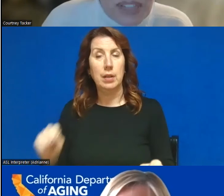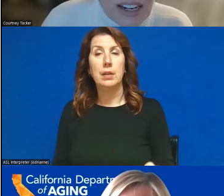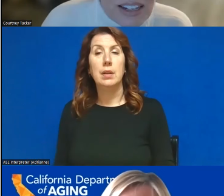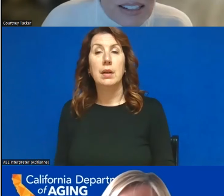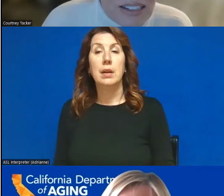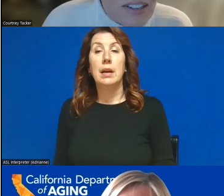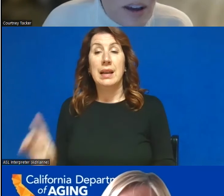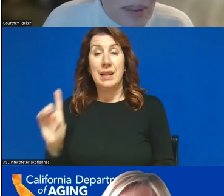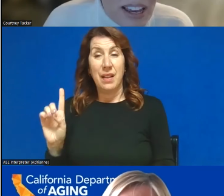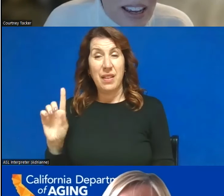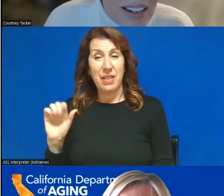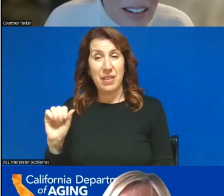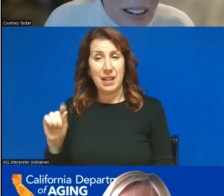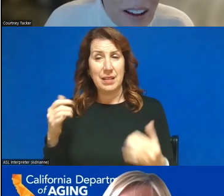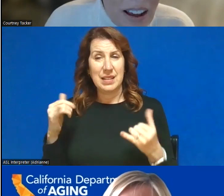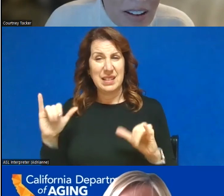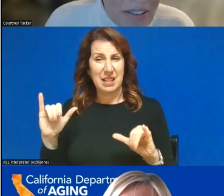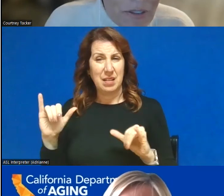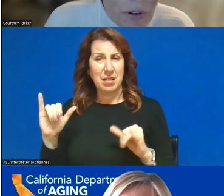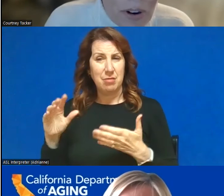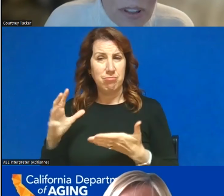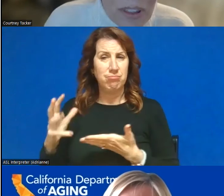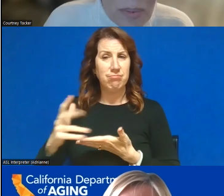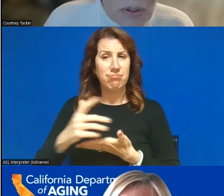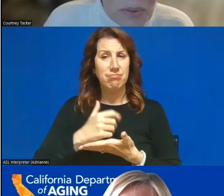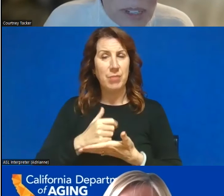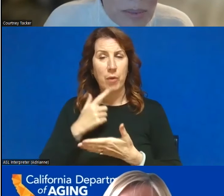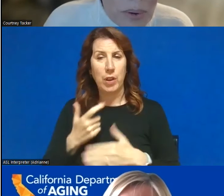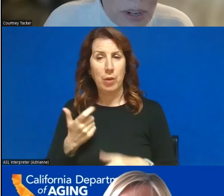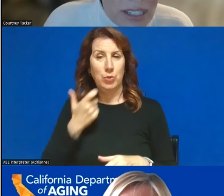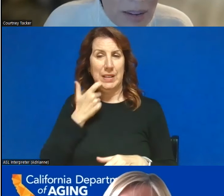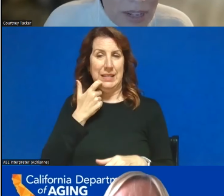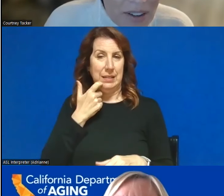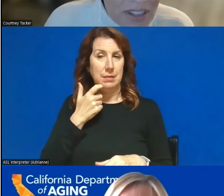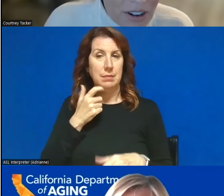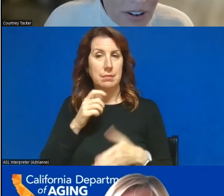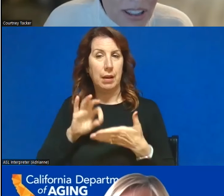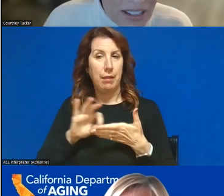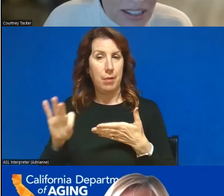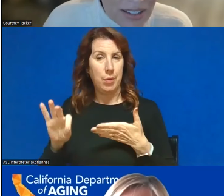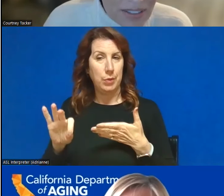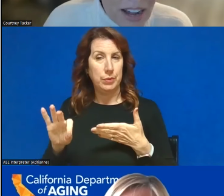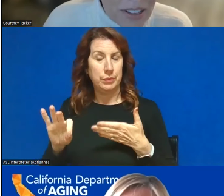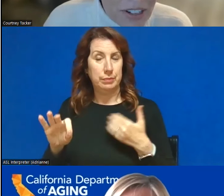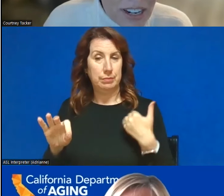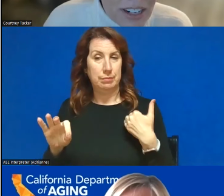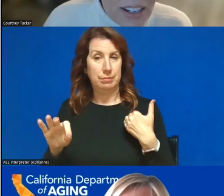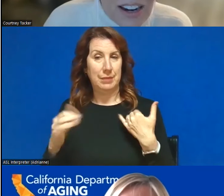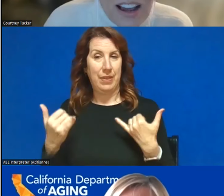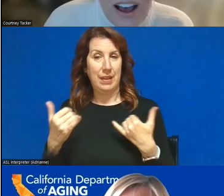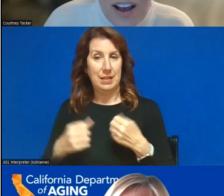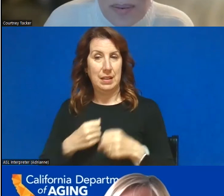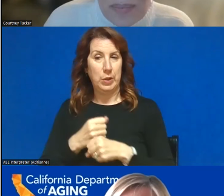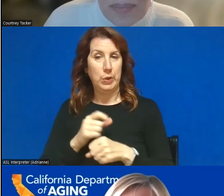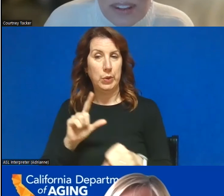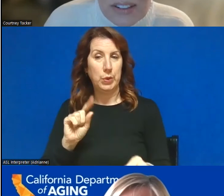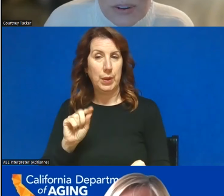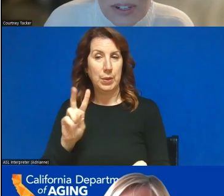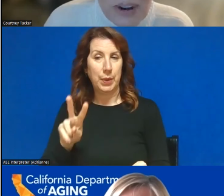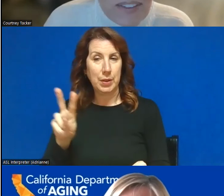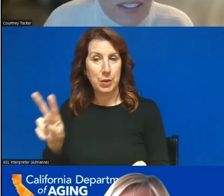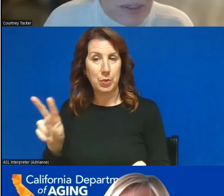Data is still coming in for the most recent point in time account that occurred this calendar year.